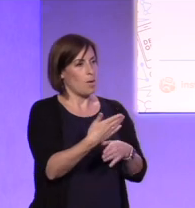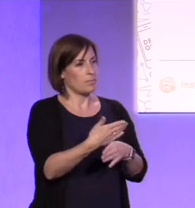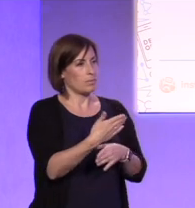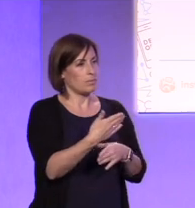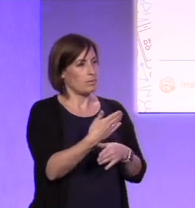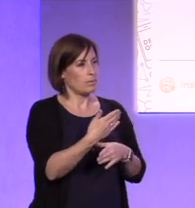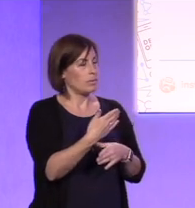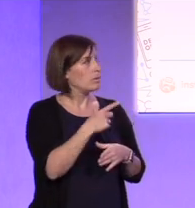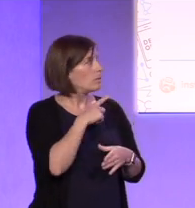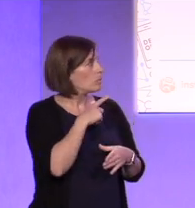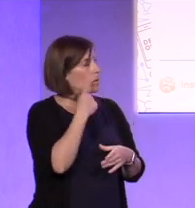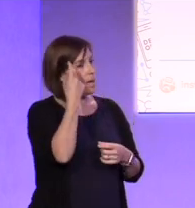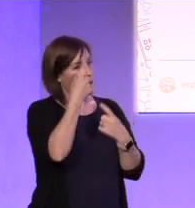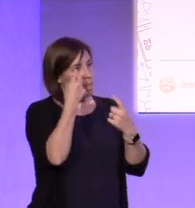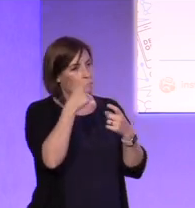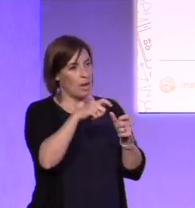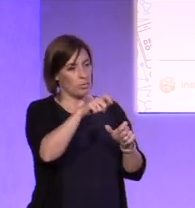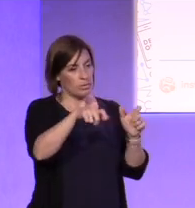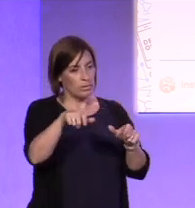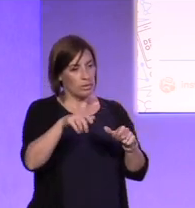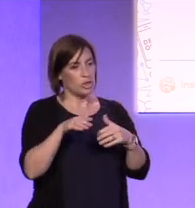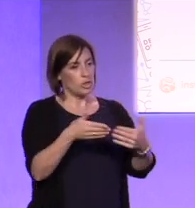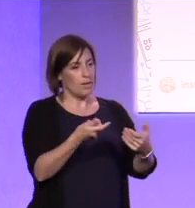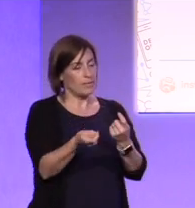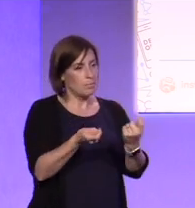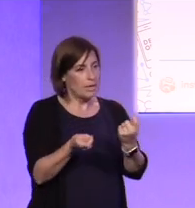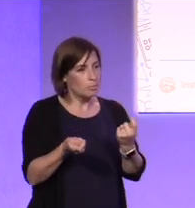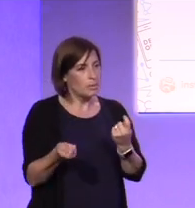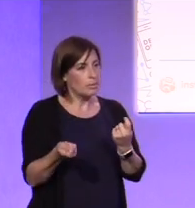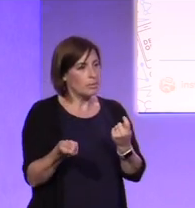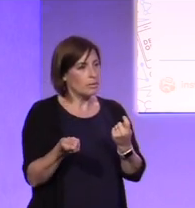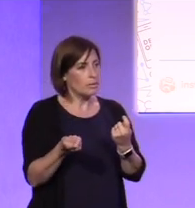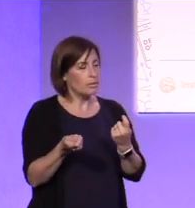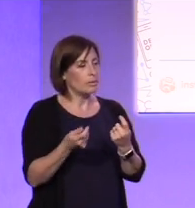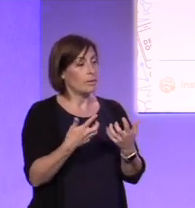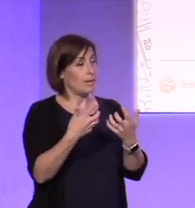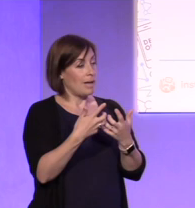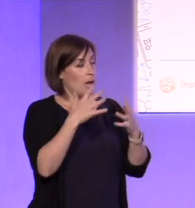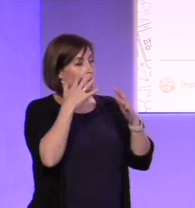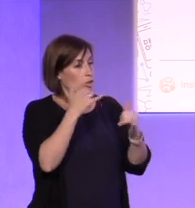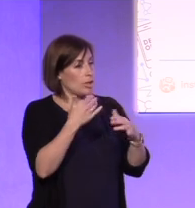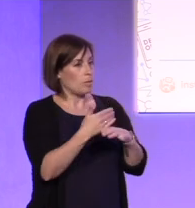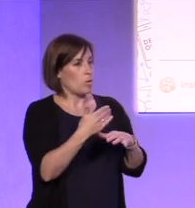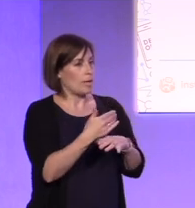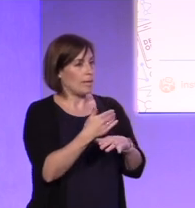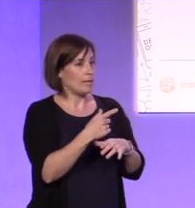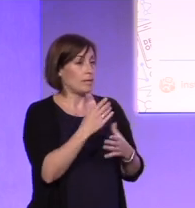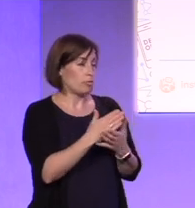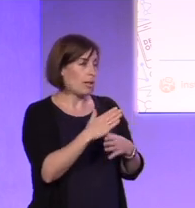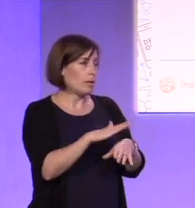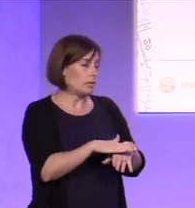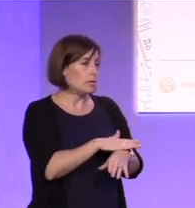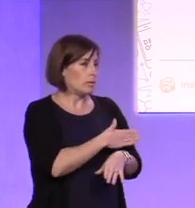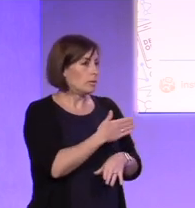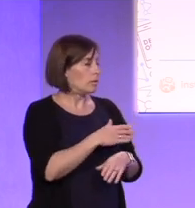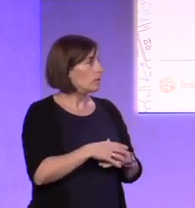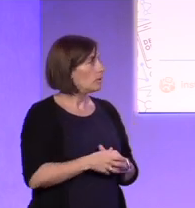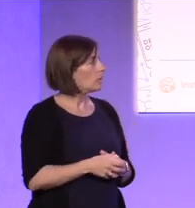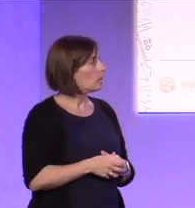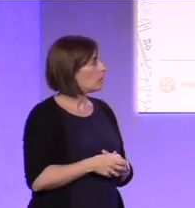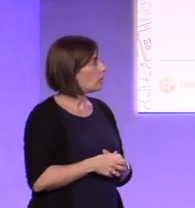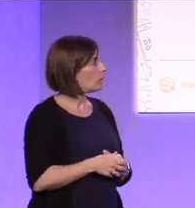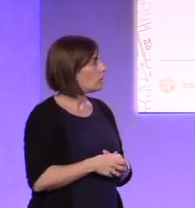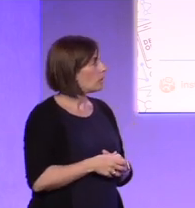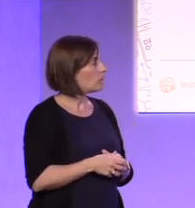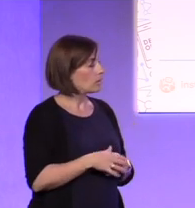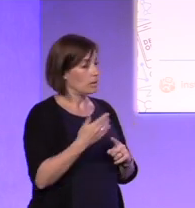management and security. And the real litmus test for the effectiveness of this was how long it took us to complete an acceptance into service.